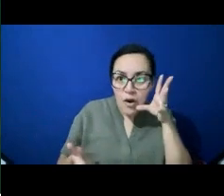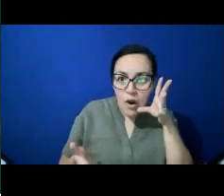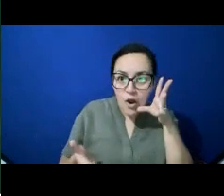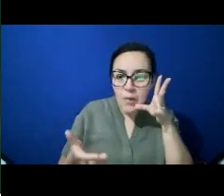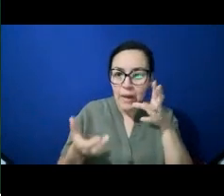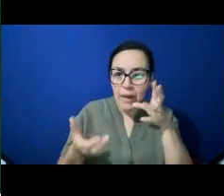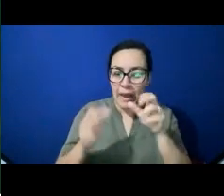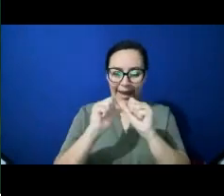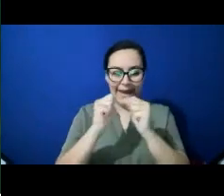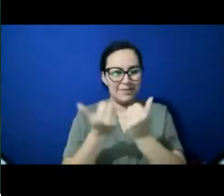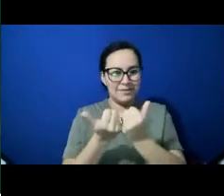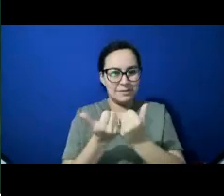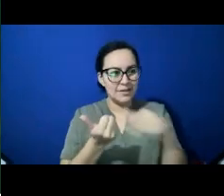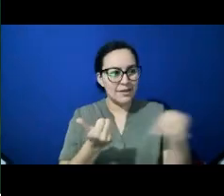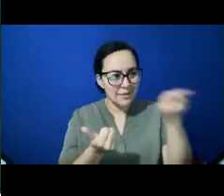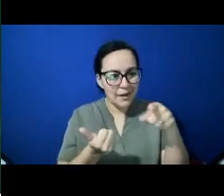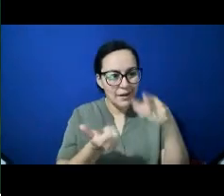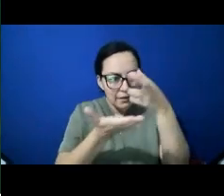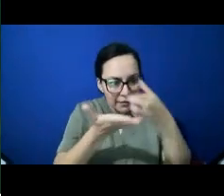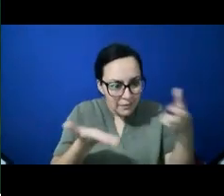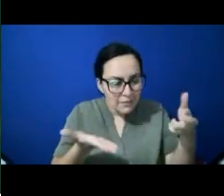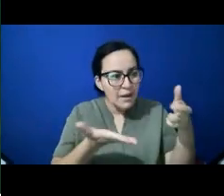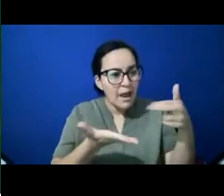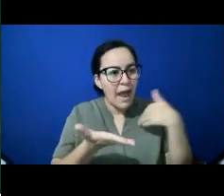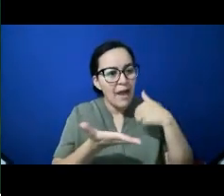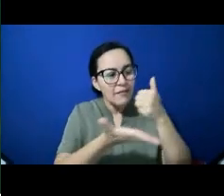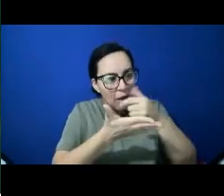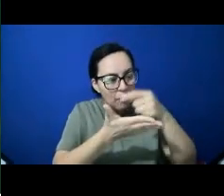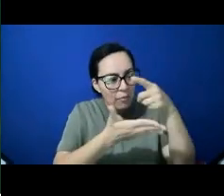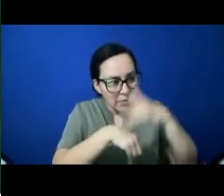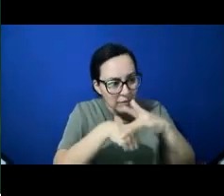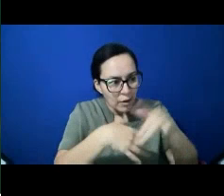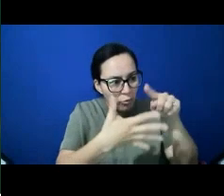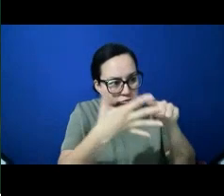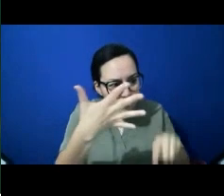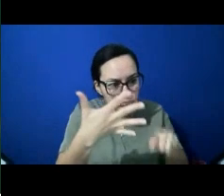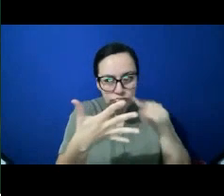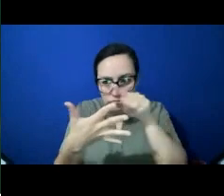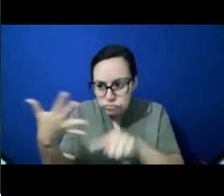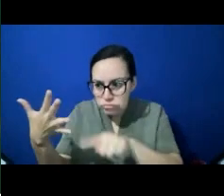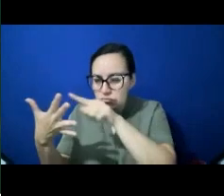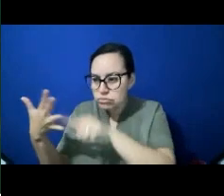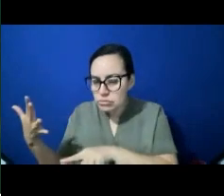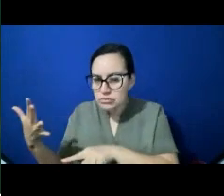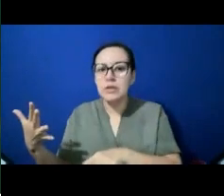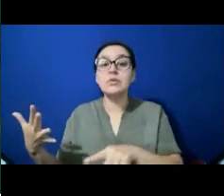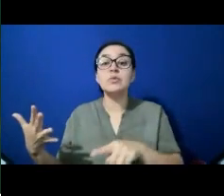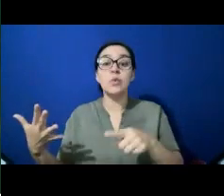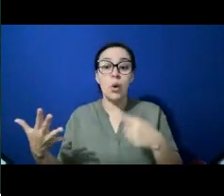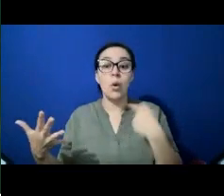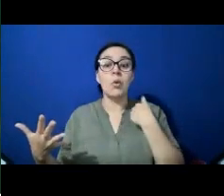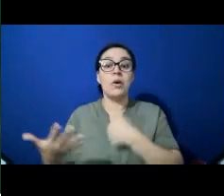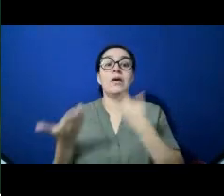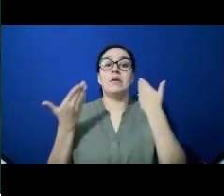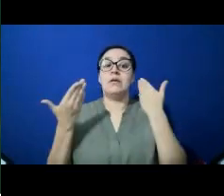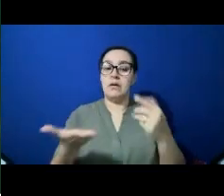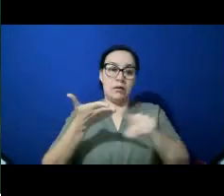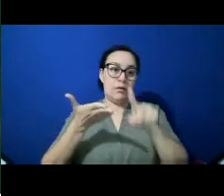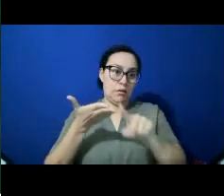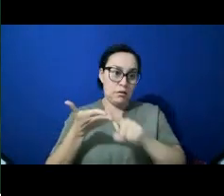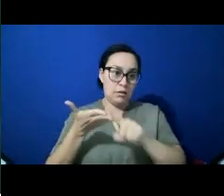after a storm. So we made an effort to identify what programs are available